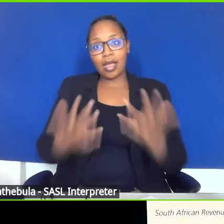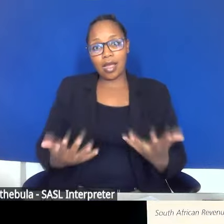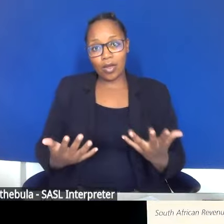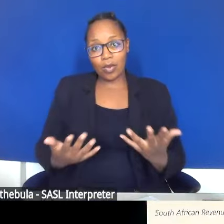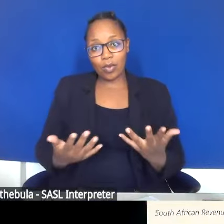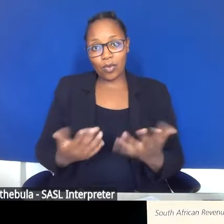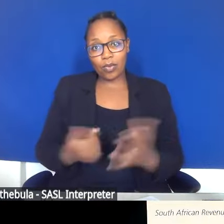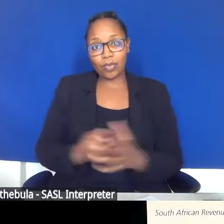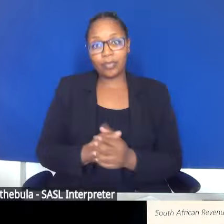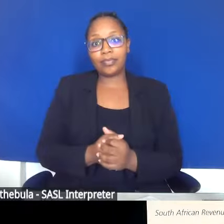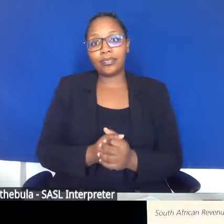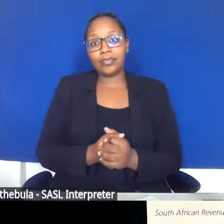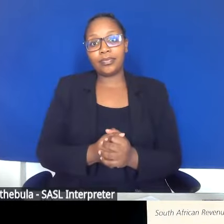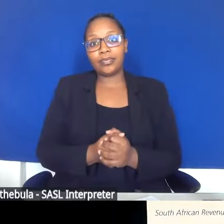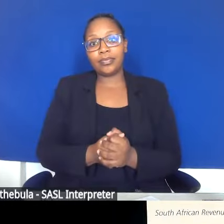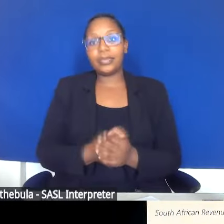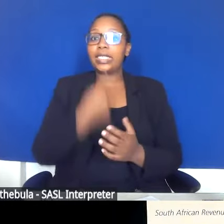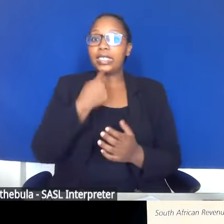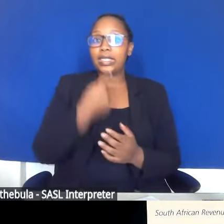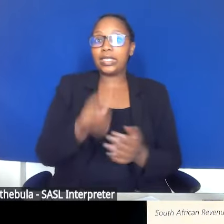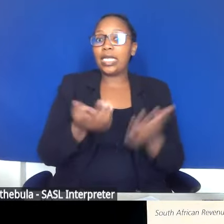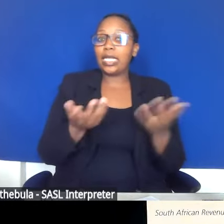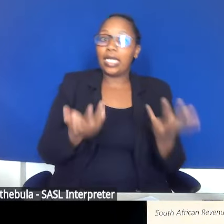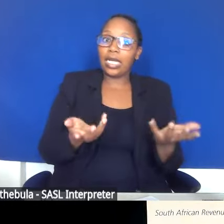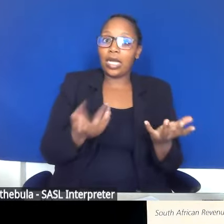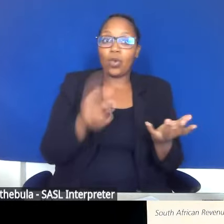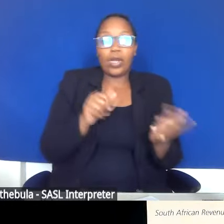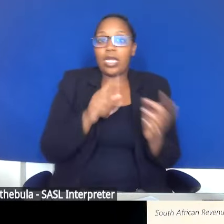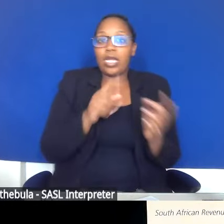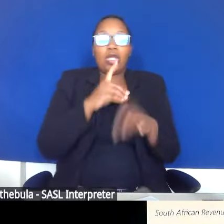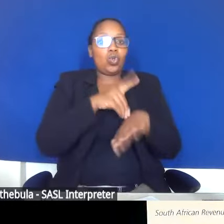Yes, ladies and gentlemen, we are not doctors.